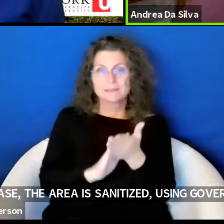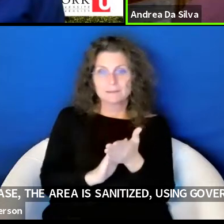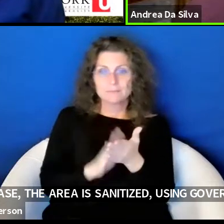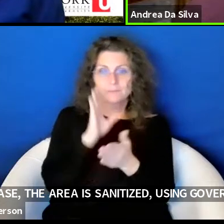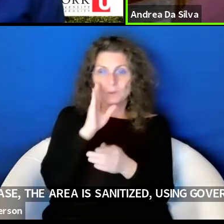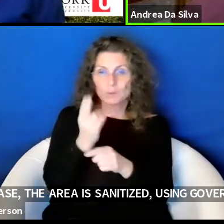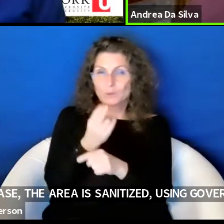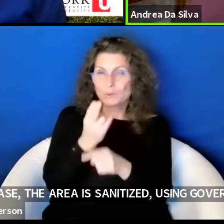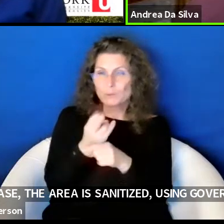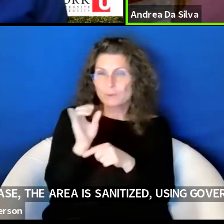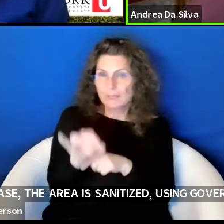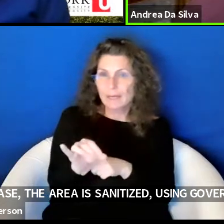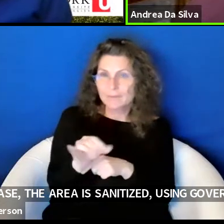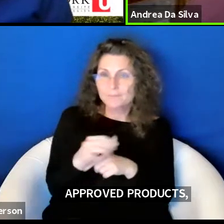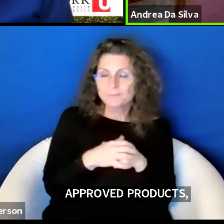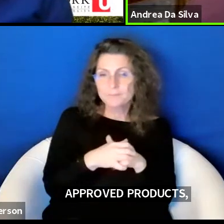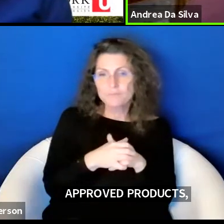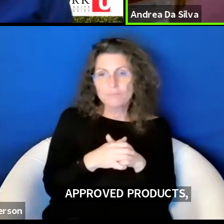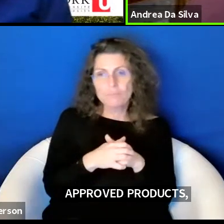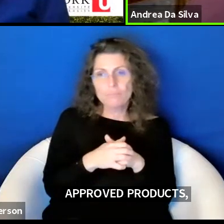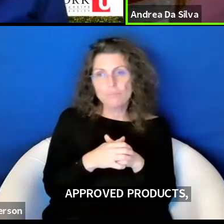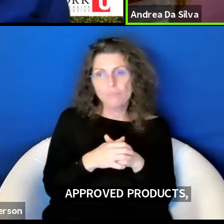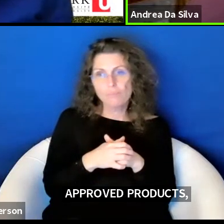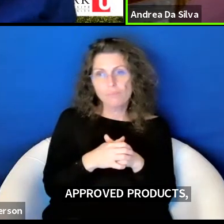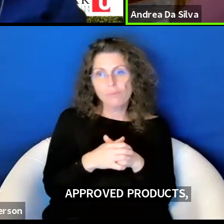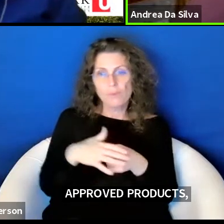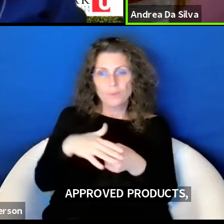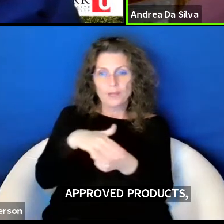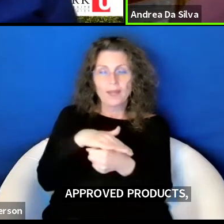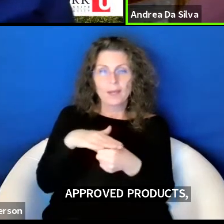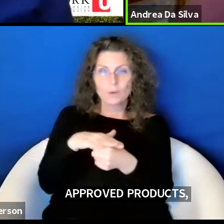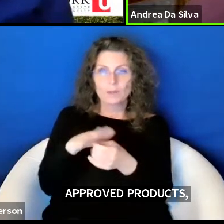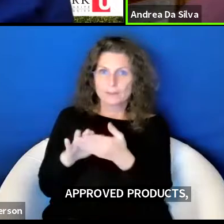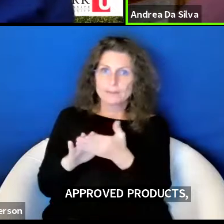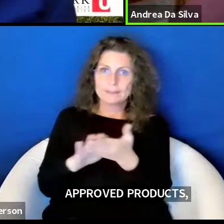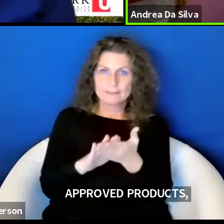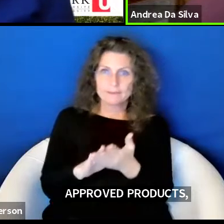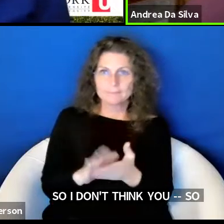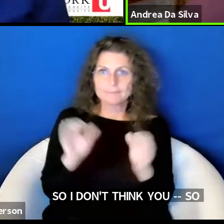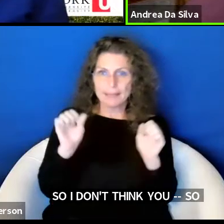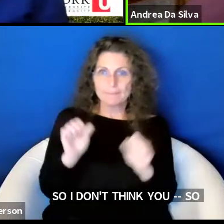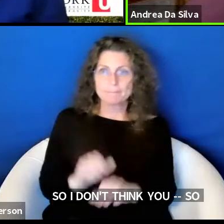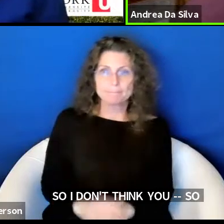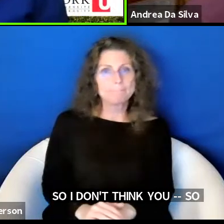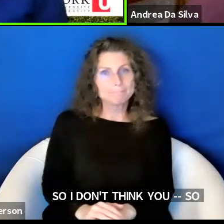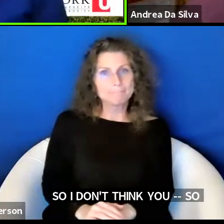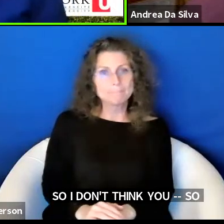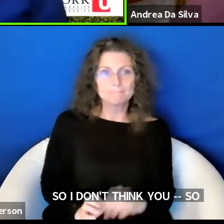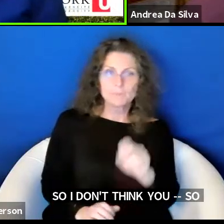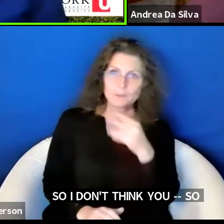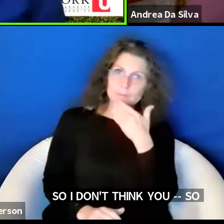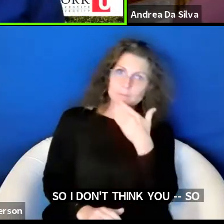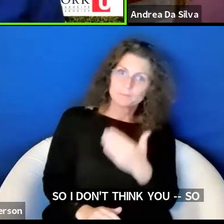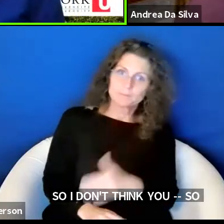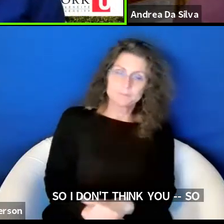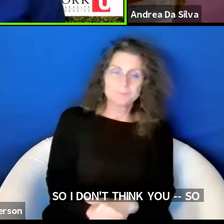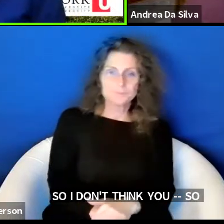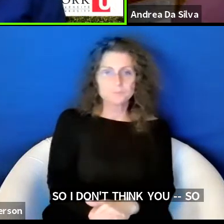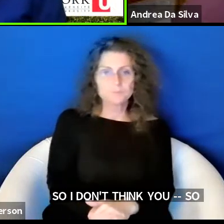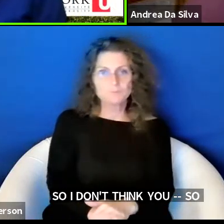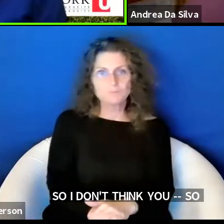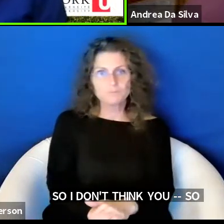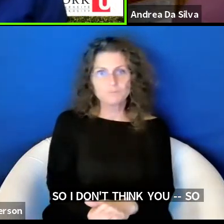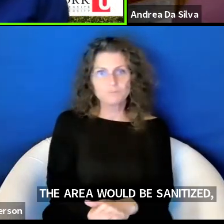I don't think so the area would be sanitized. Yeah. Thank you. The next